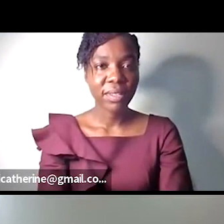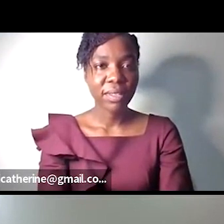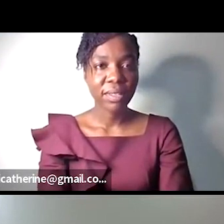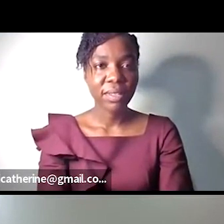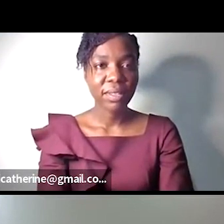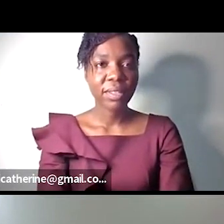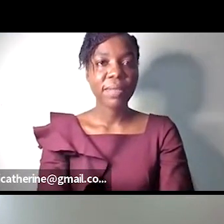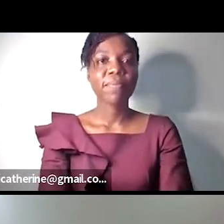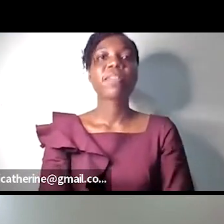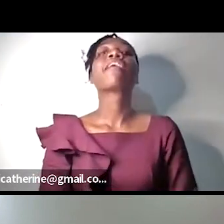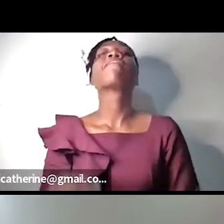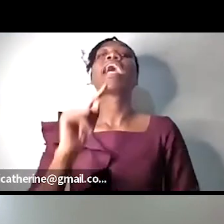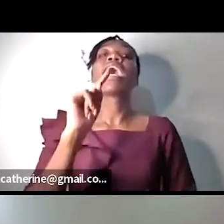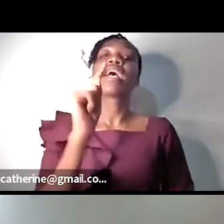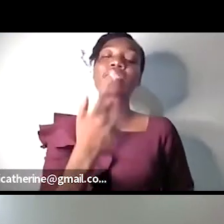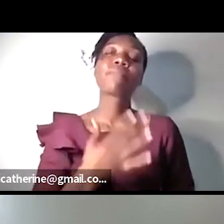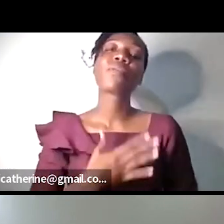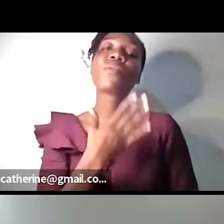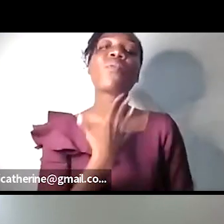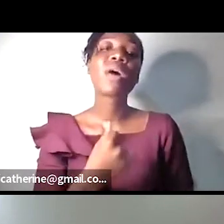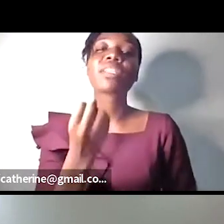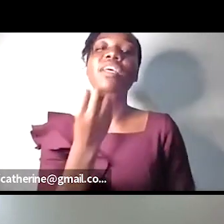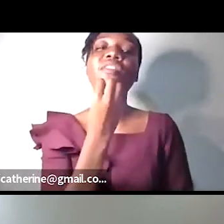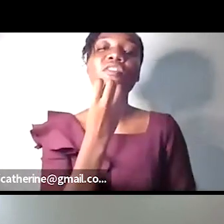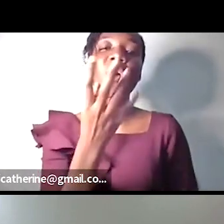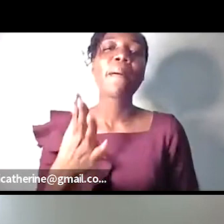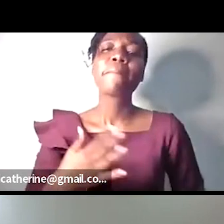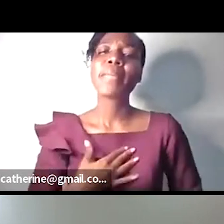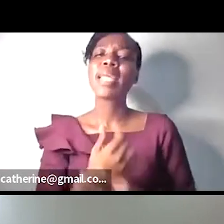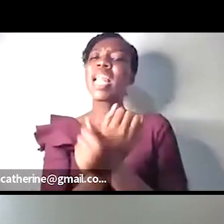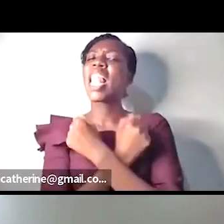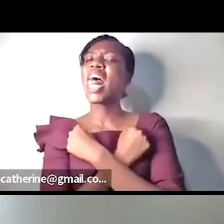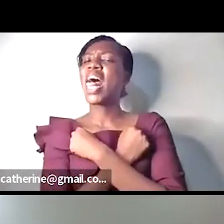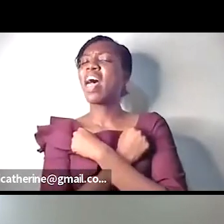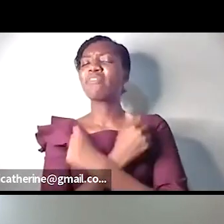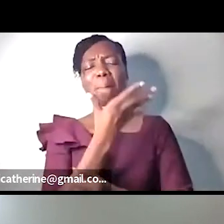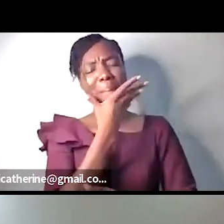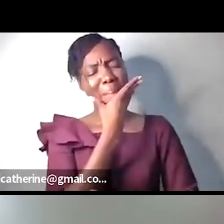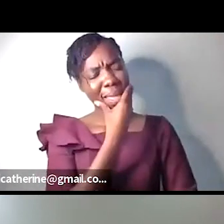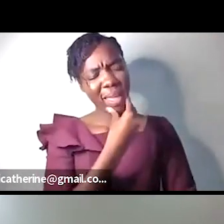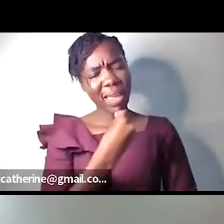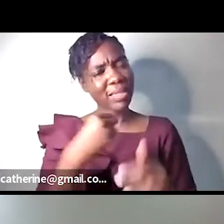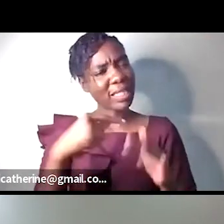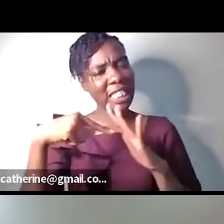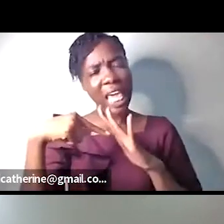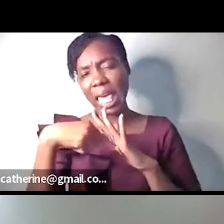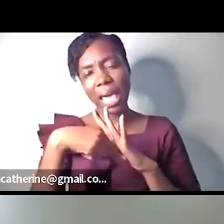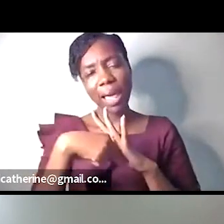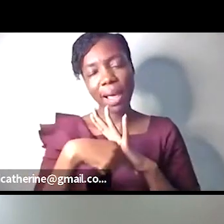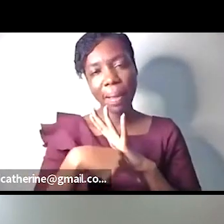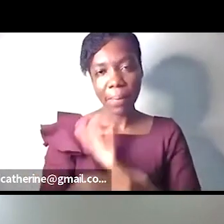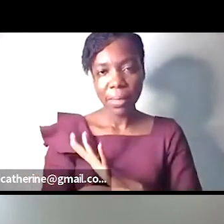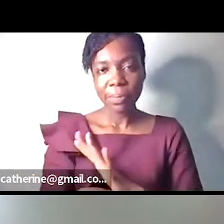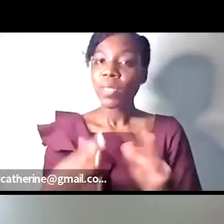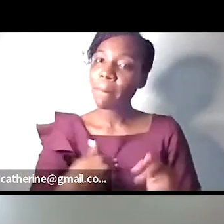First and foremost, allow me to let you know I love the men in my life. All right. While I said I love